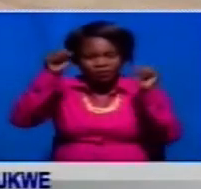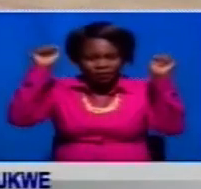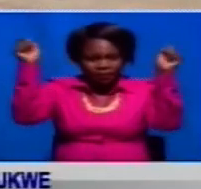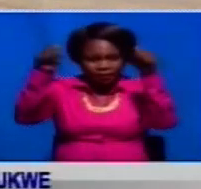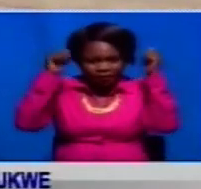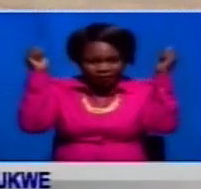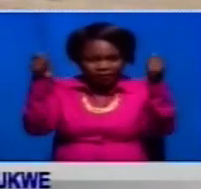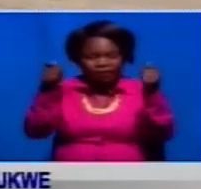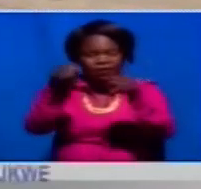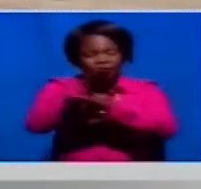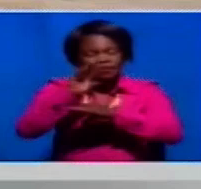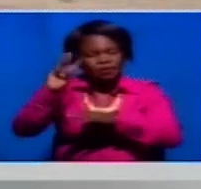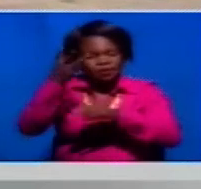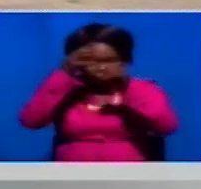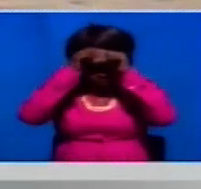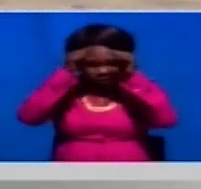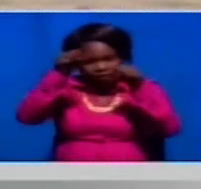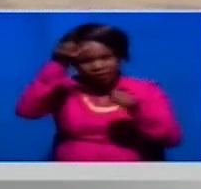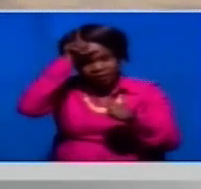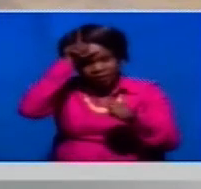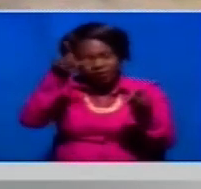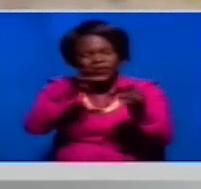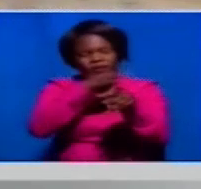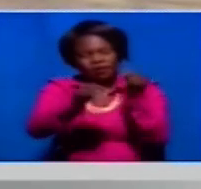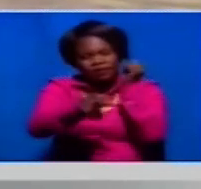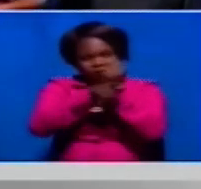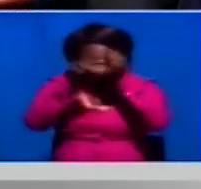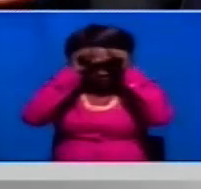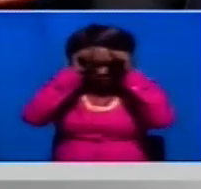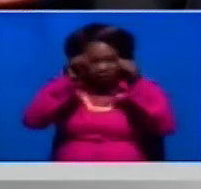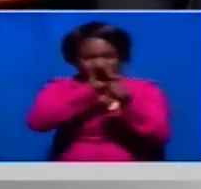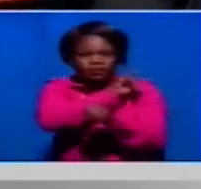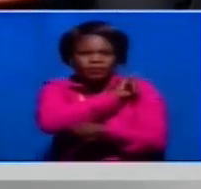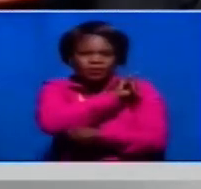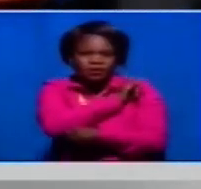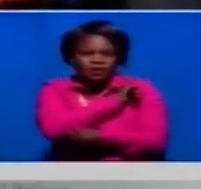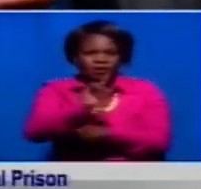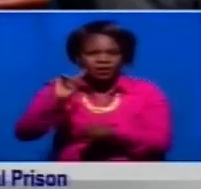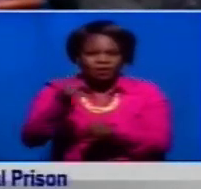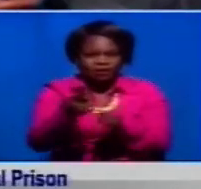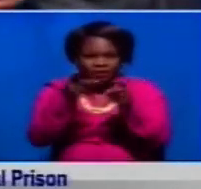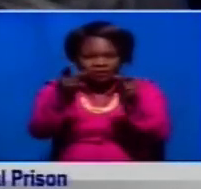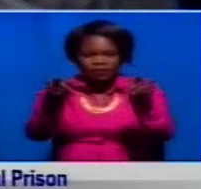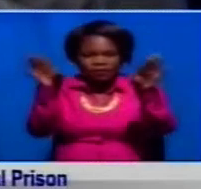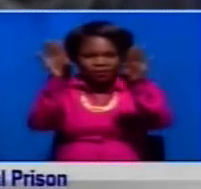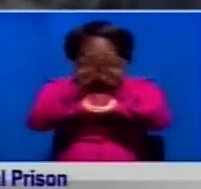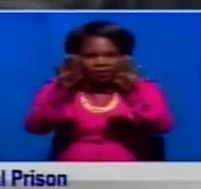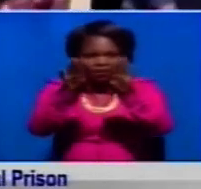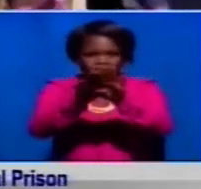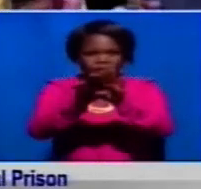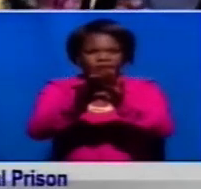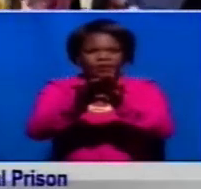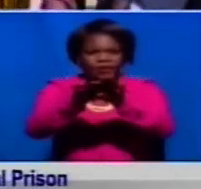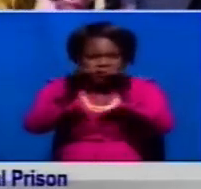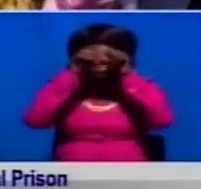president Edgar Lungu and Vice President-elect Inongewina. The first to arrive was Malawian Vice President, whose plane